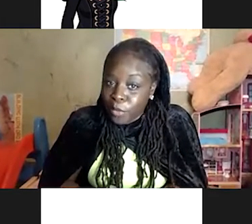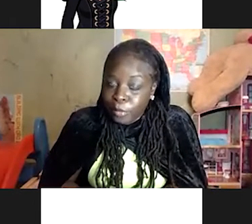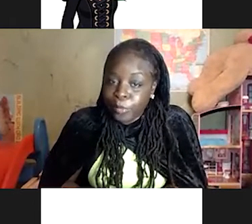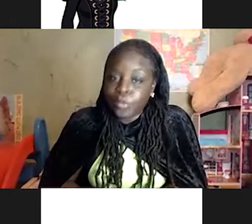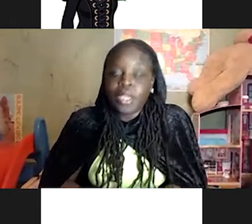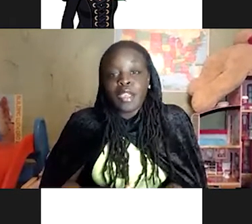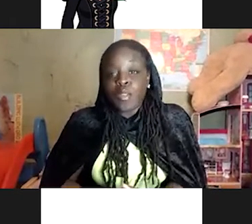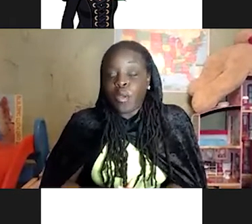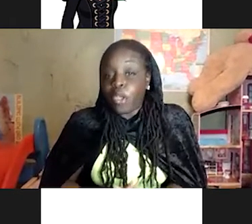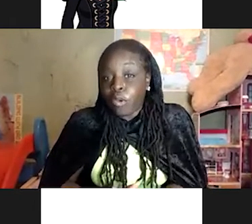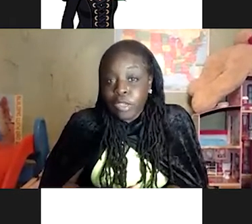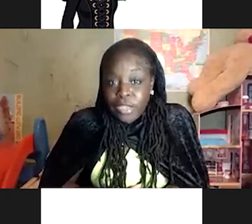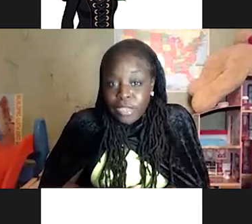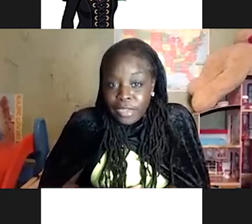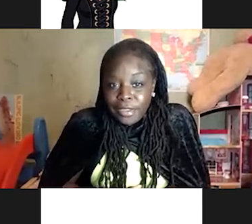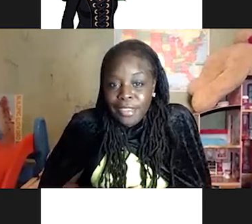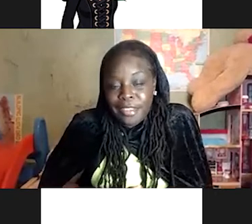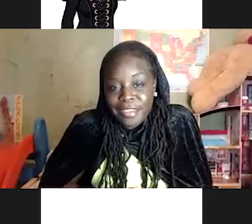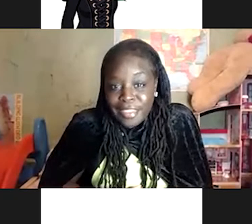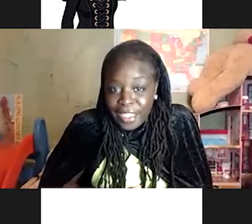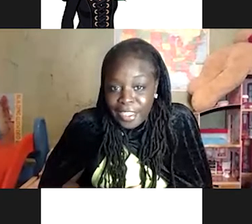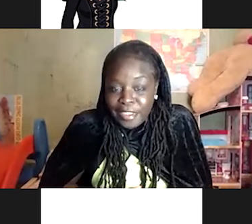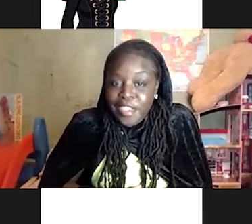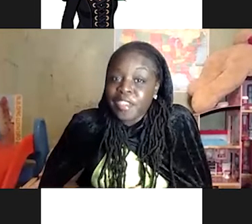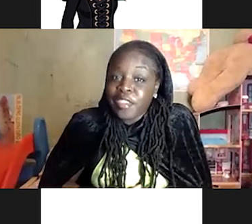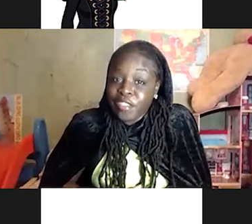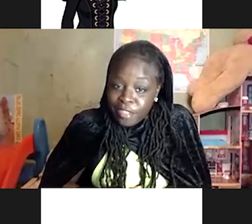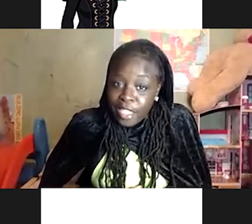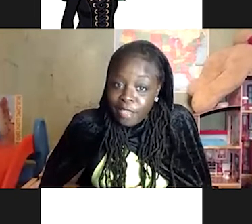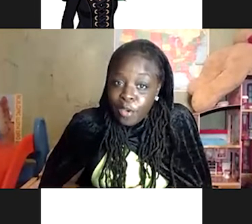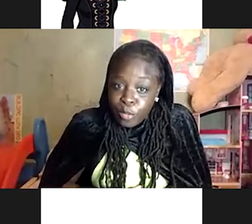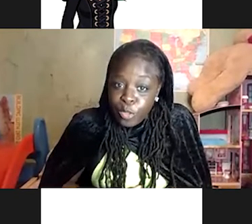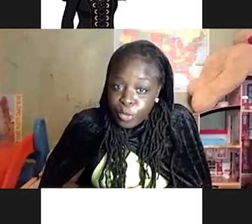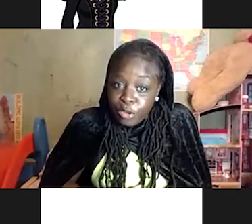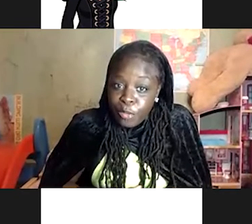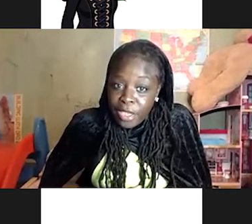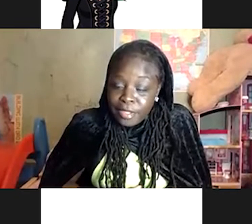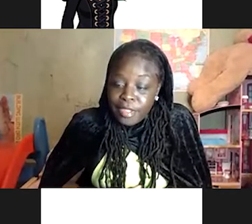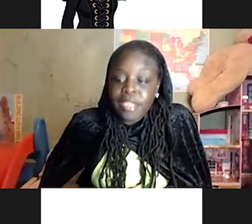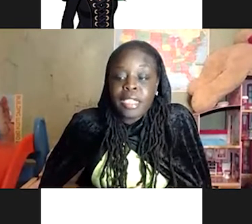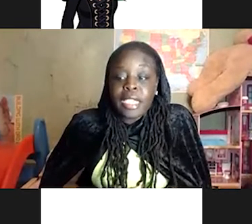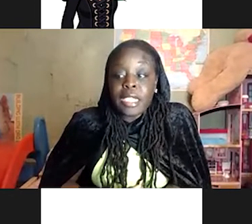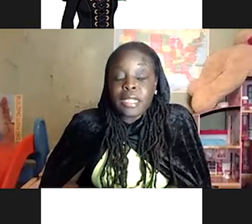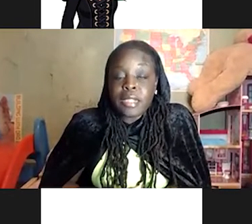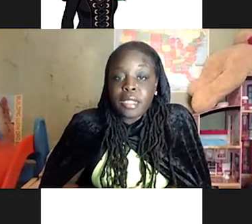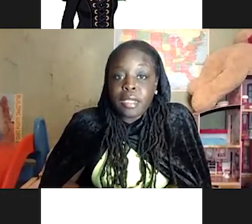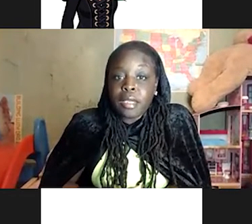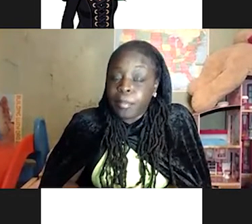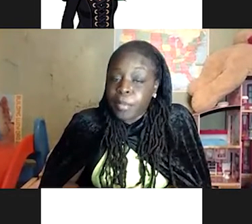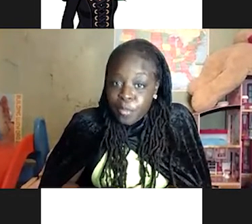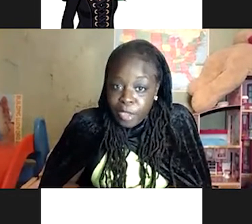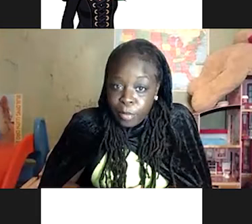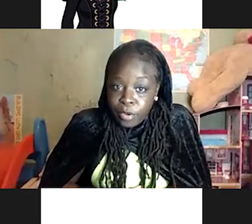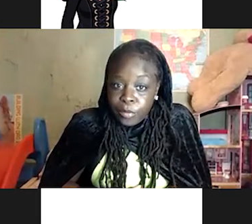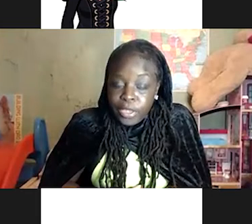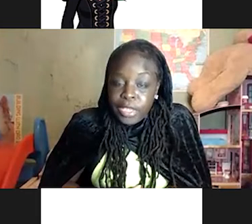as well. So all you're going to need today just to have your own superhero mask is a